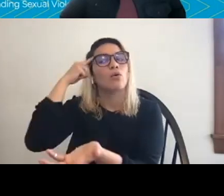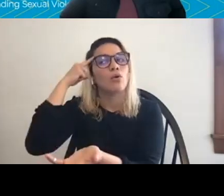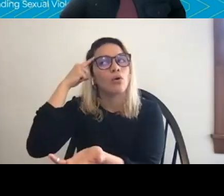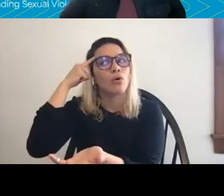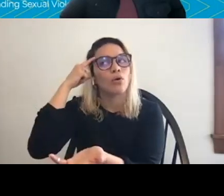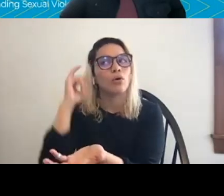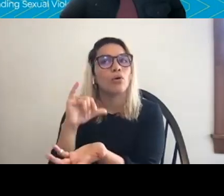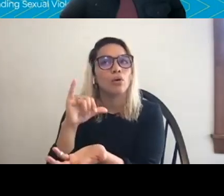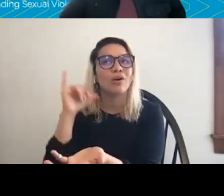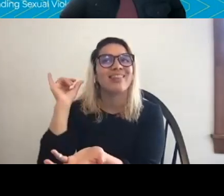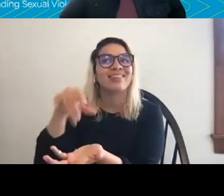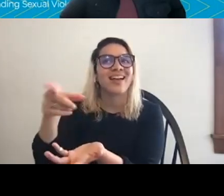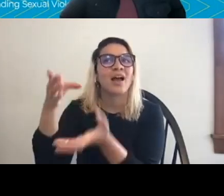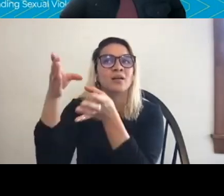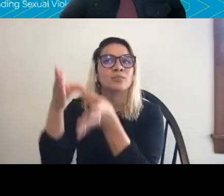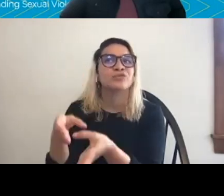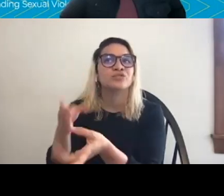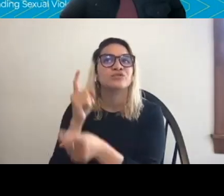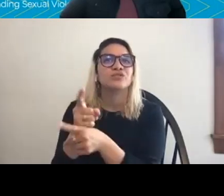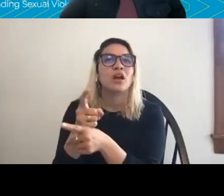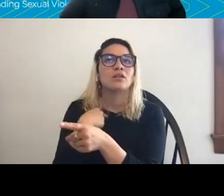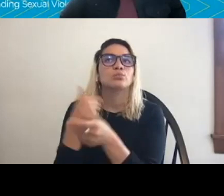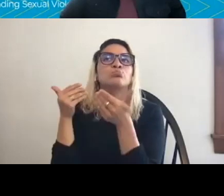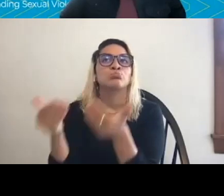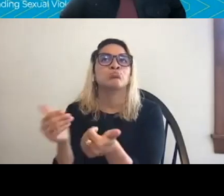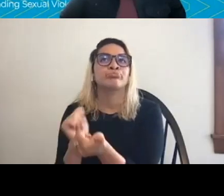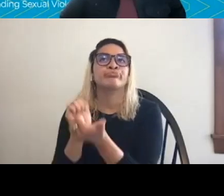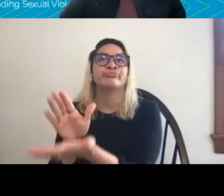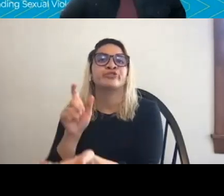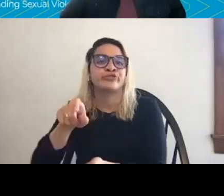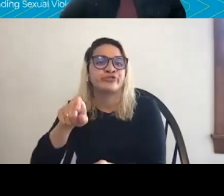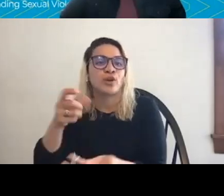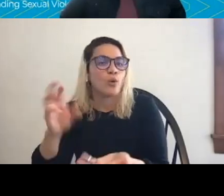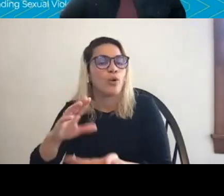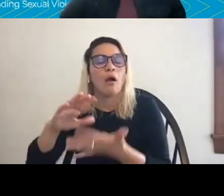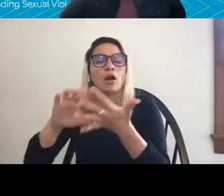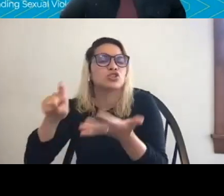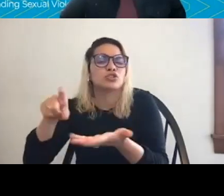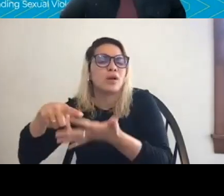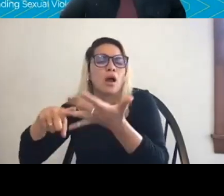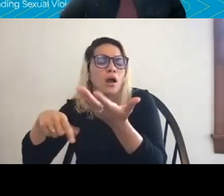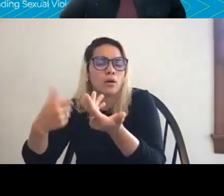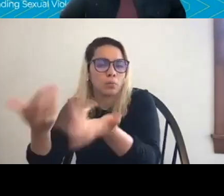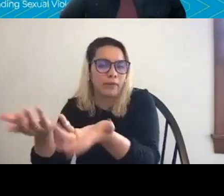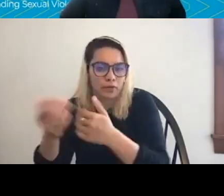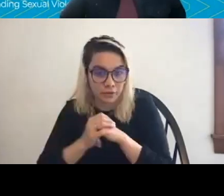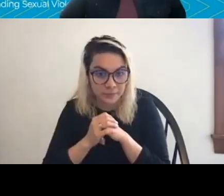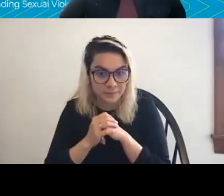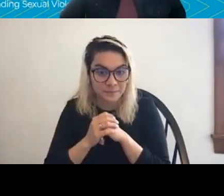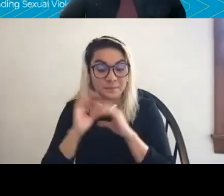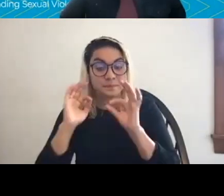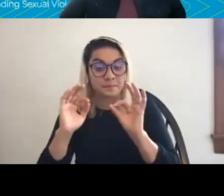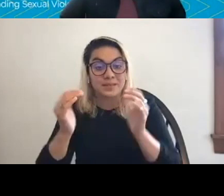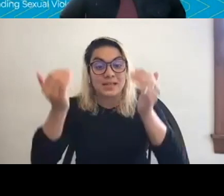something, which then we get to name action with a purpose, with and for a purpose. And this is creating the